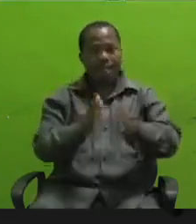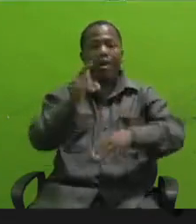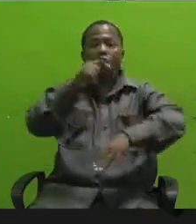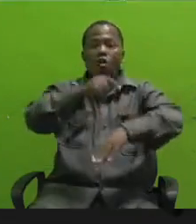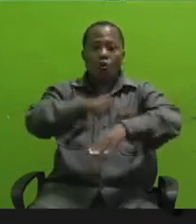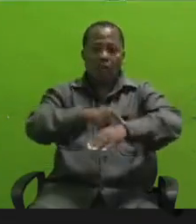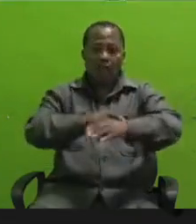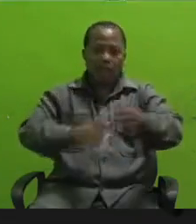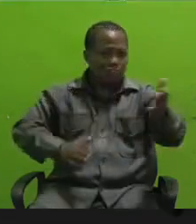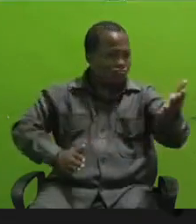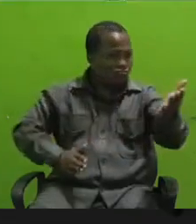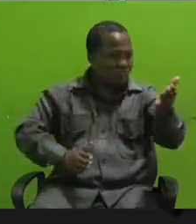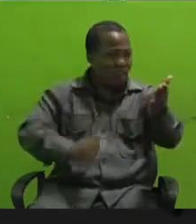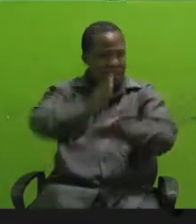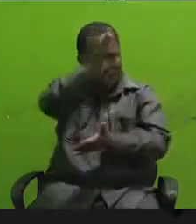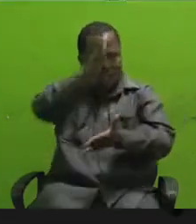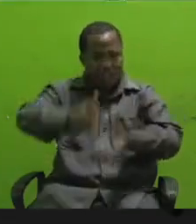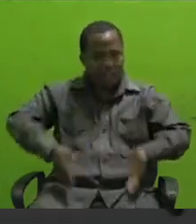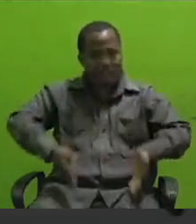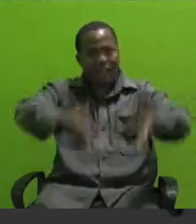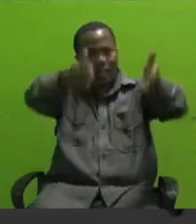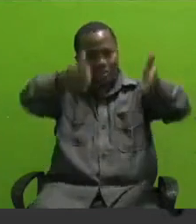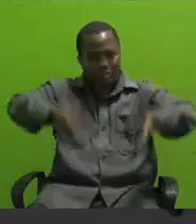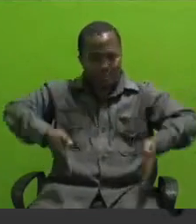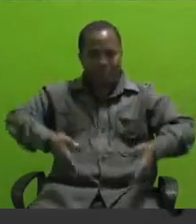carting across the road?